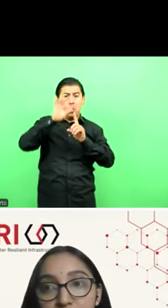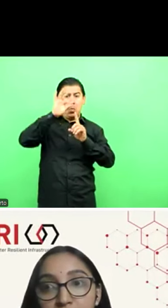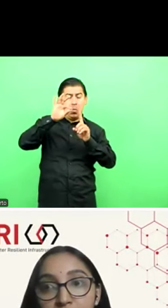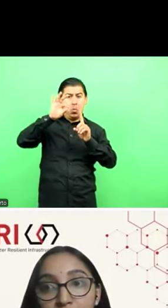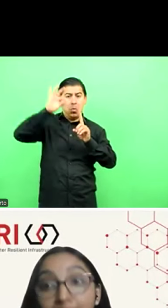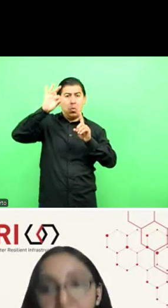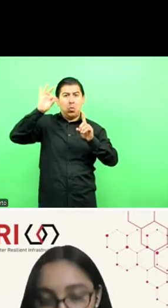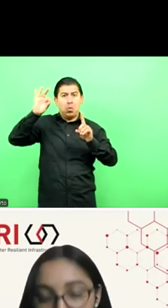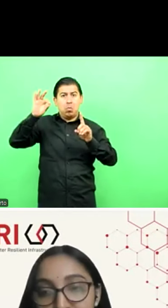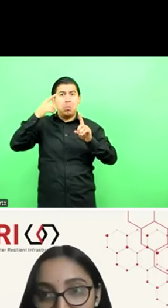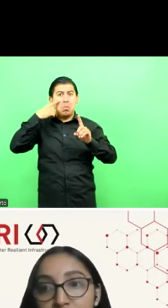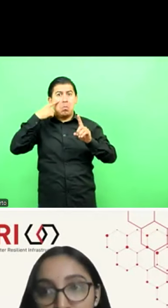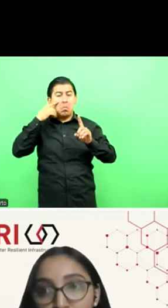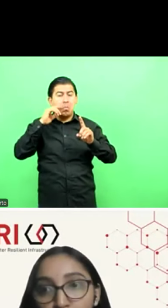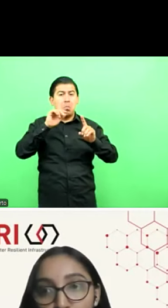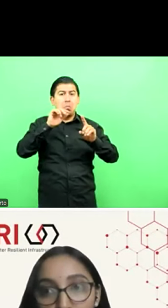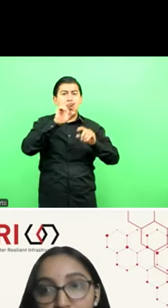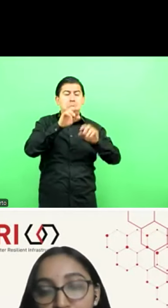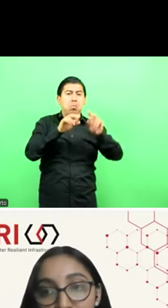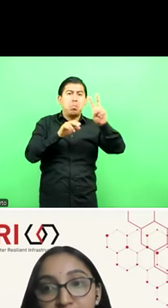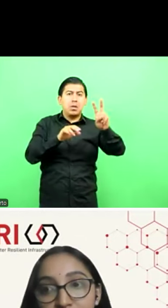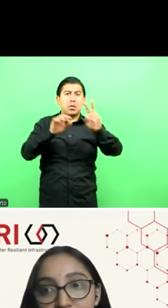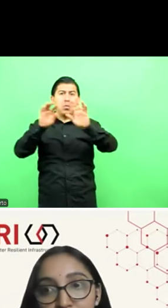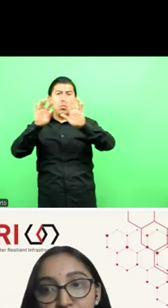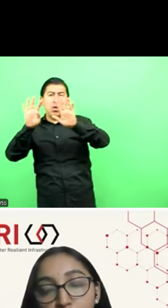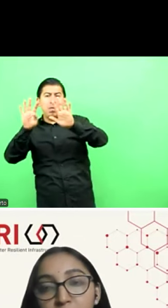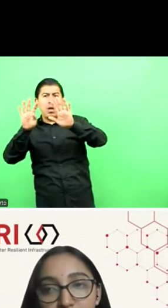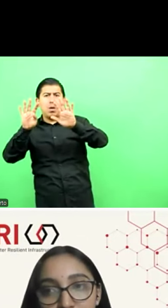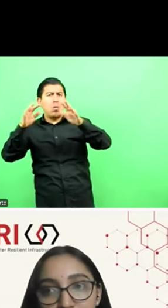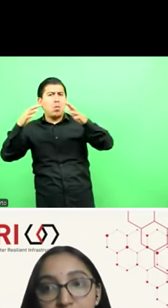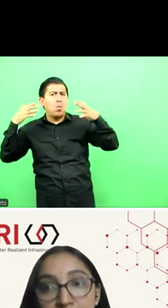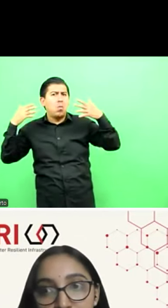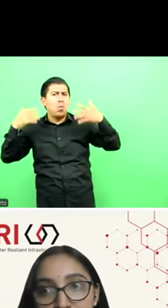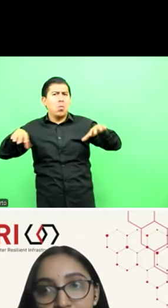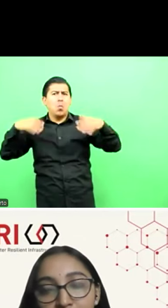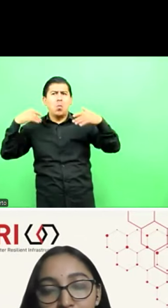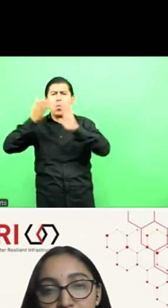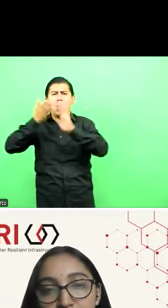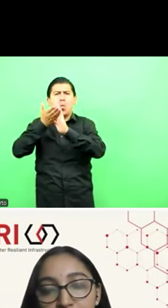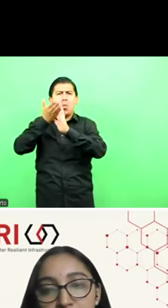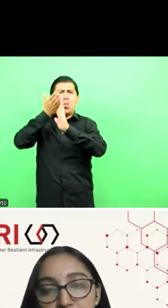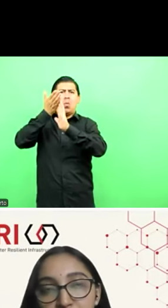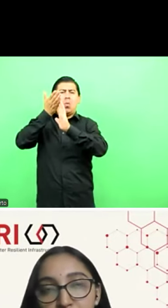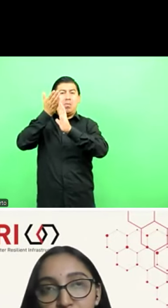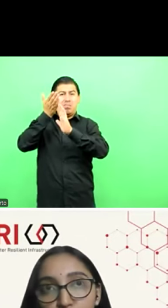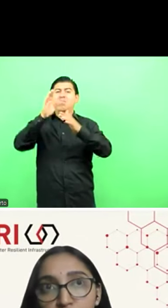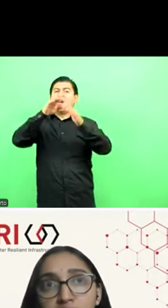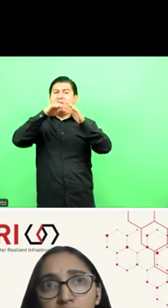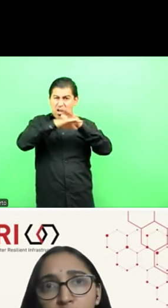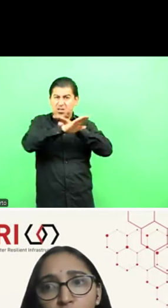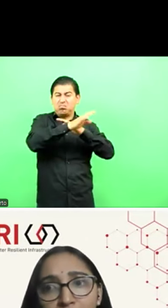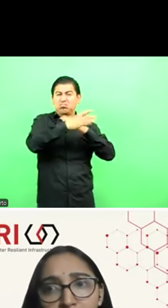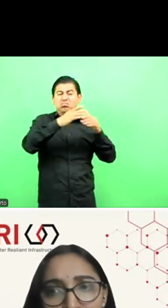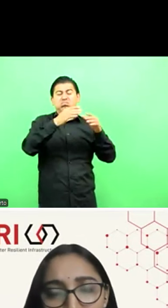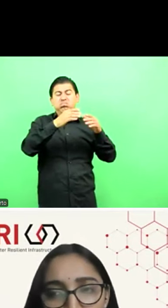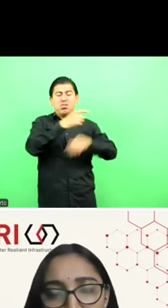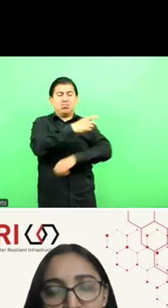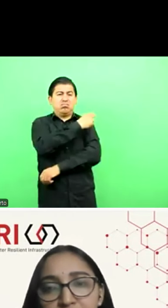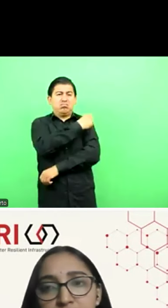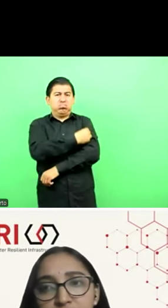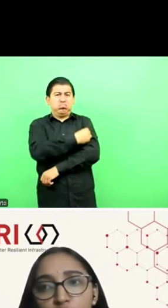hospital admissions. So when there is a 4% increase in admissions, especially for low and middle